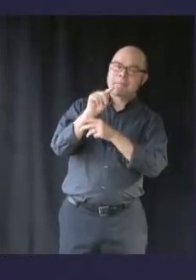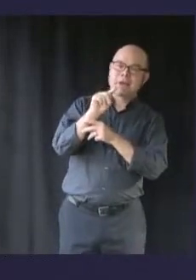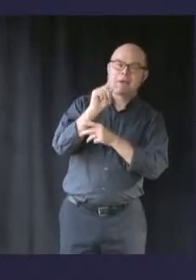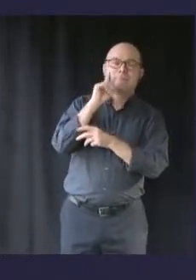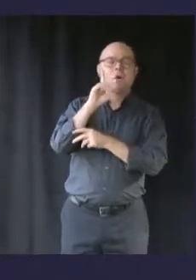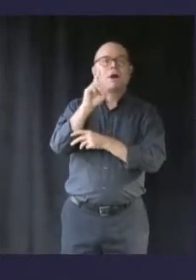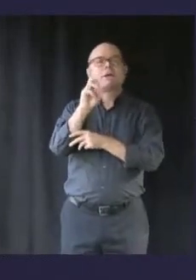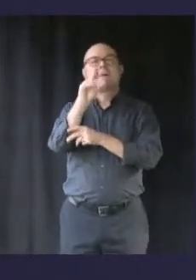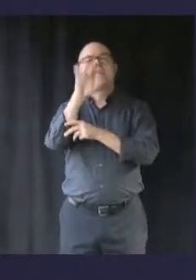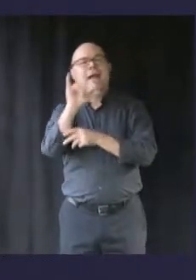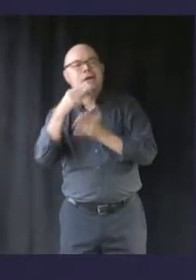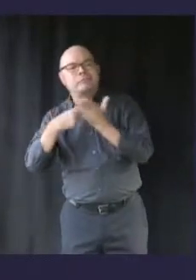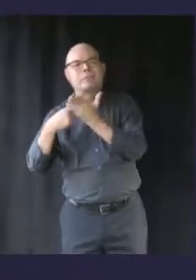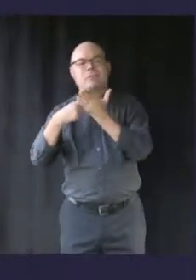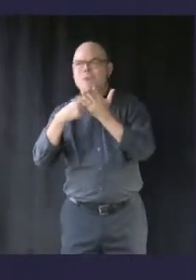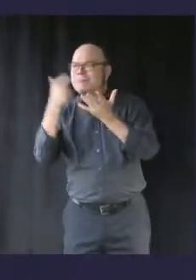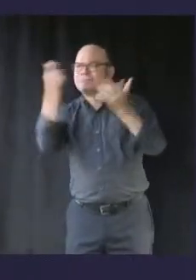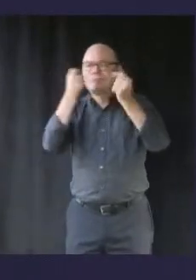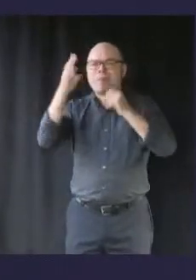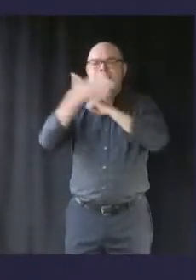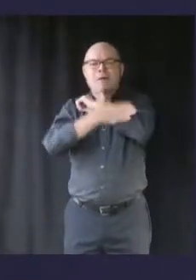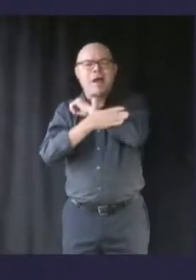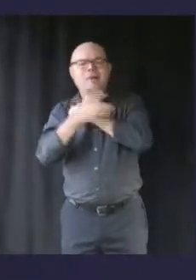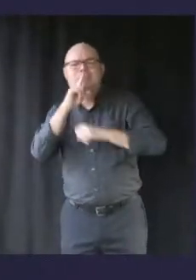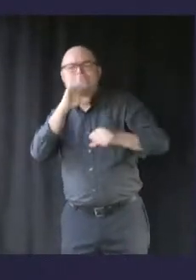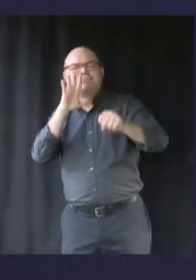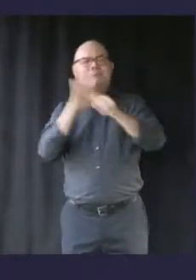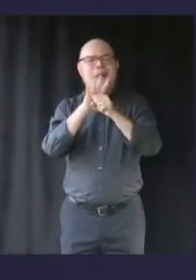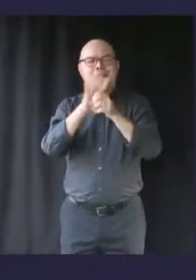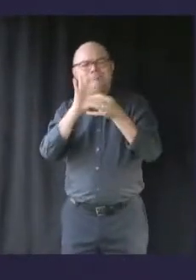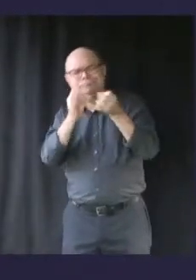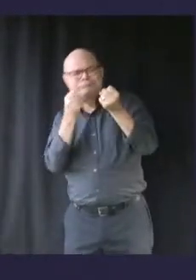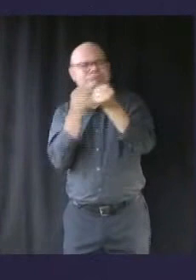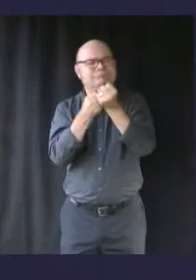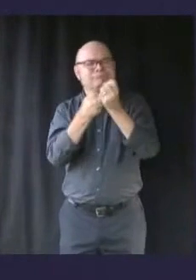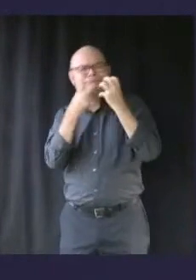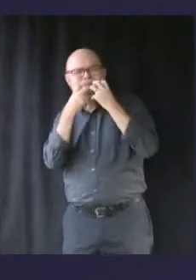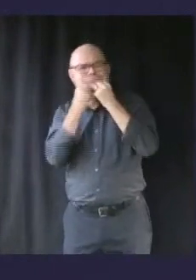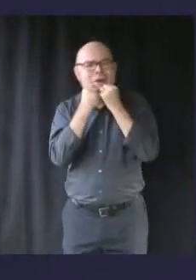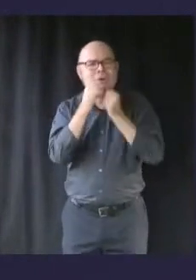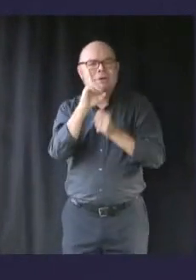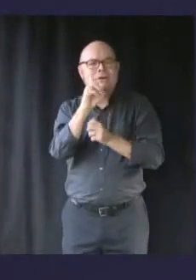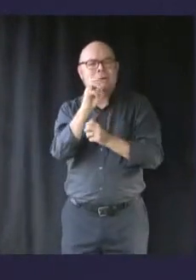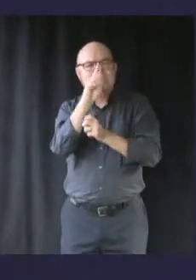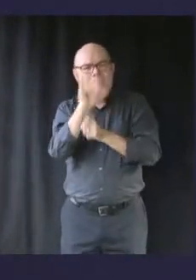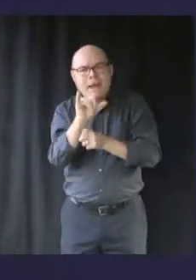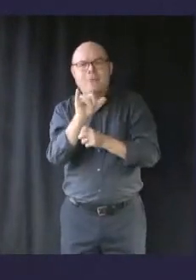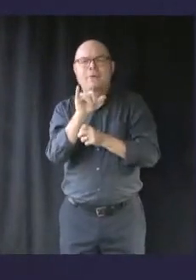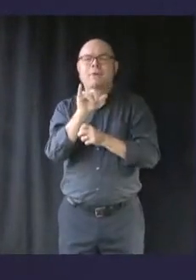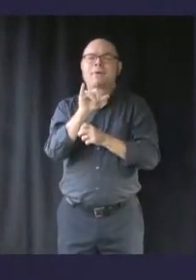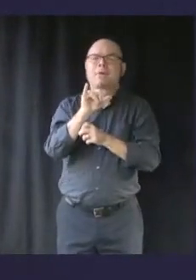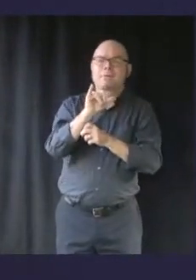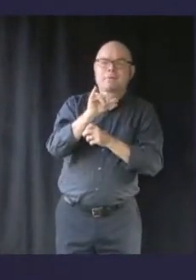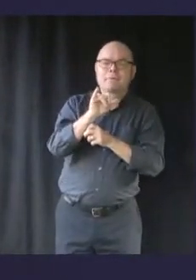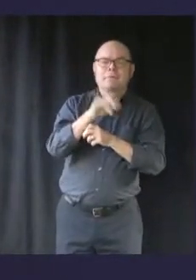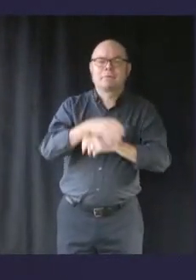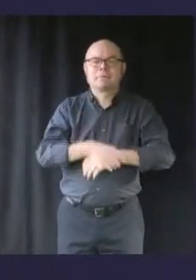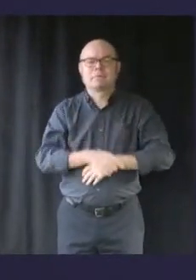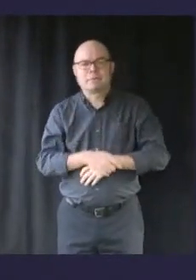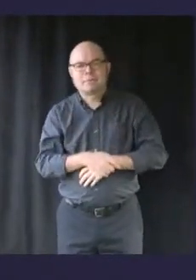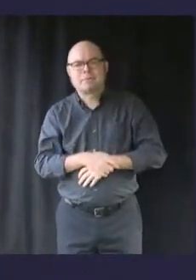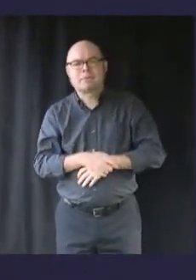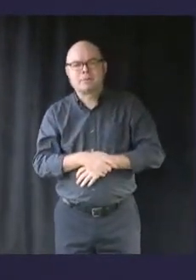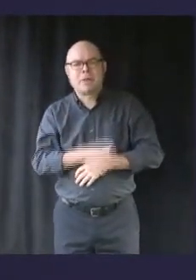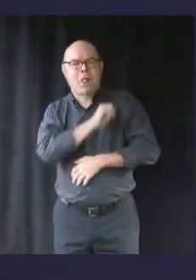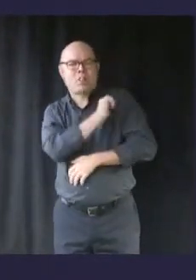to defend democratic values and push back against advancing authoritarianism. Not